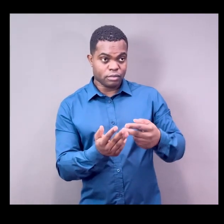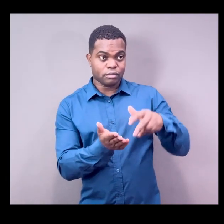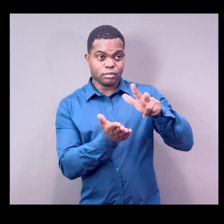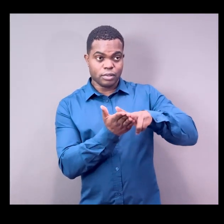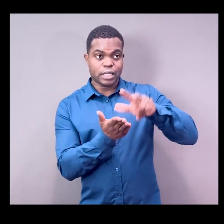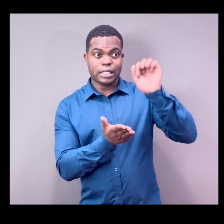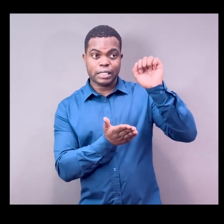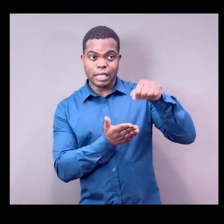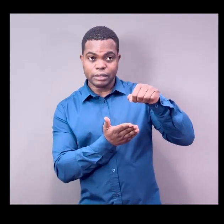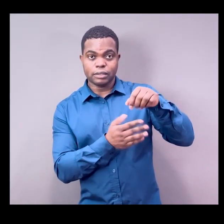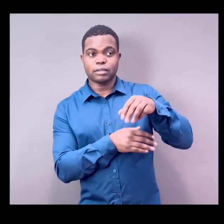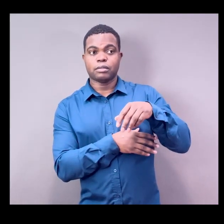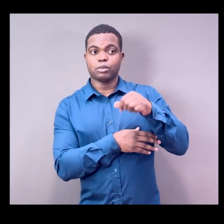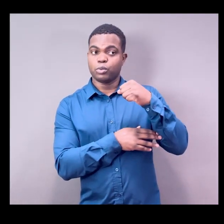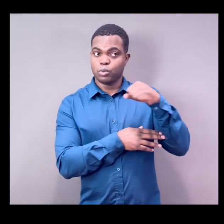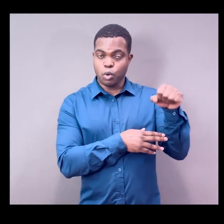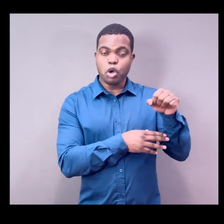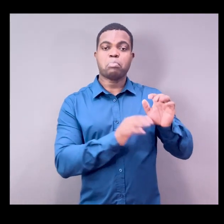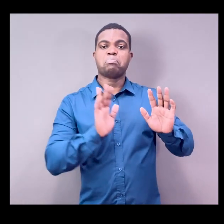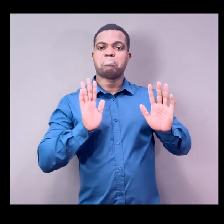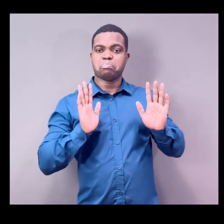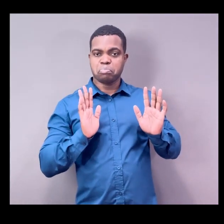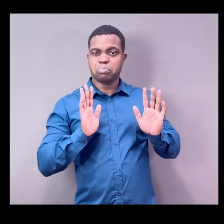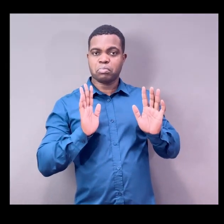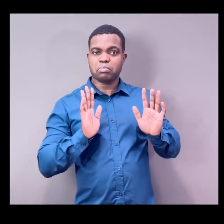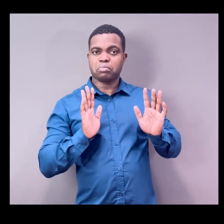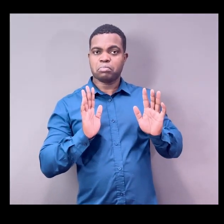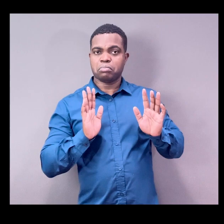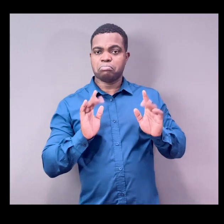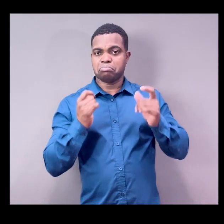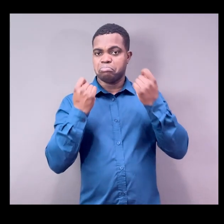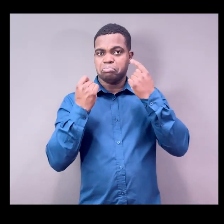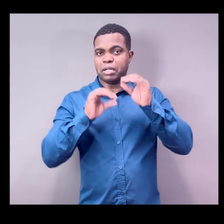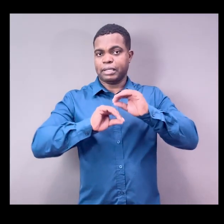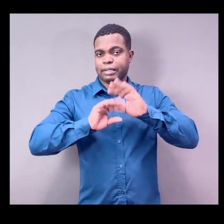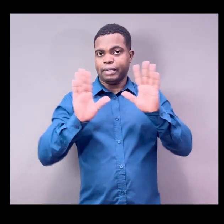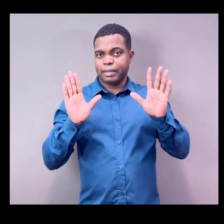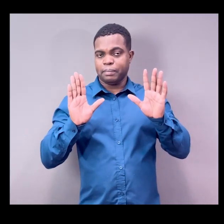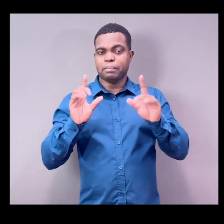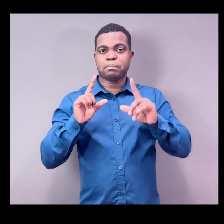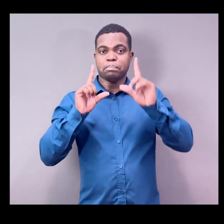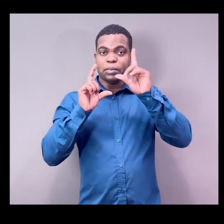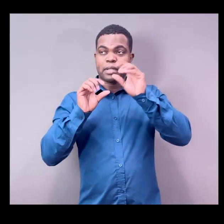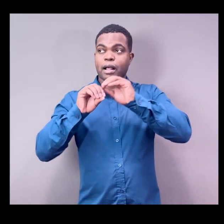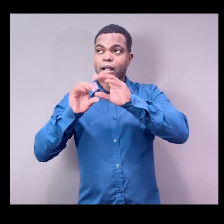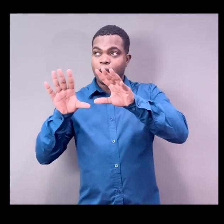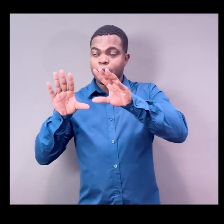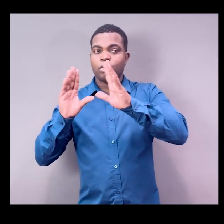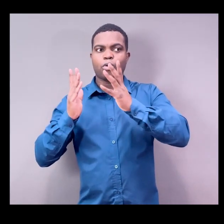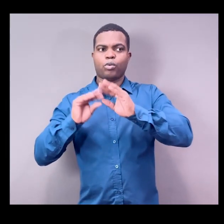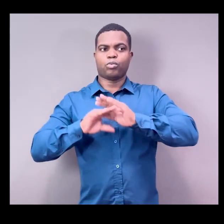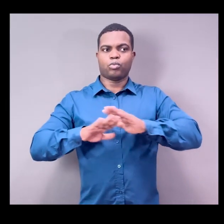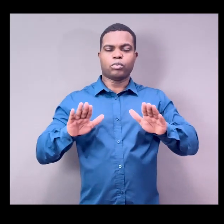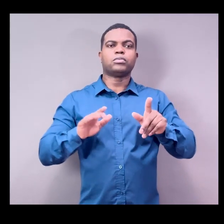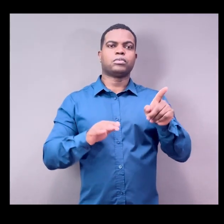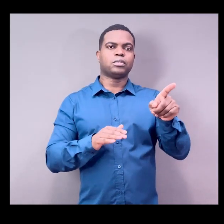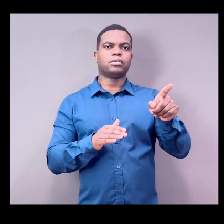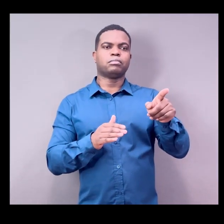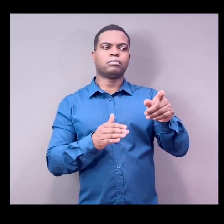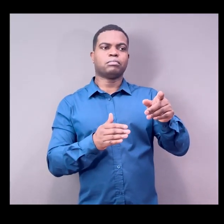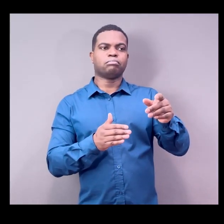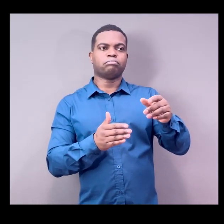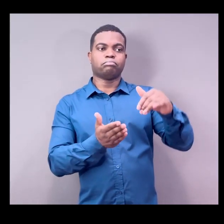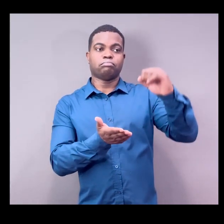involving them. Now, if you are using pictures, before you can take picture or use picture, make sure they